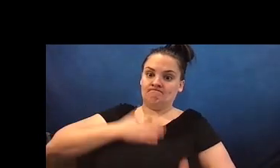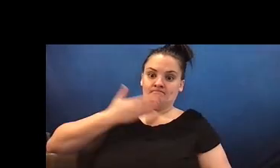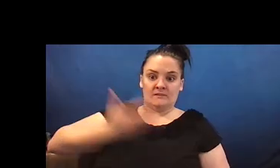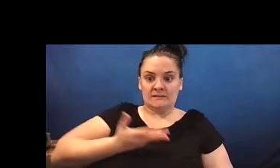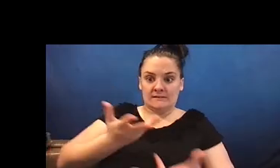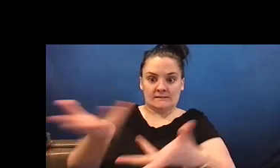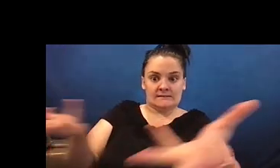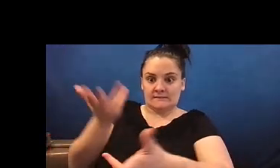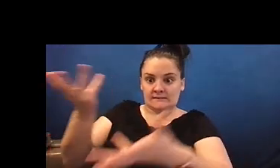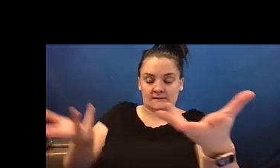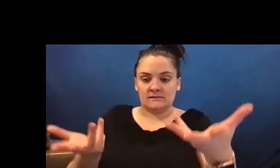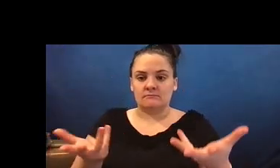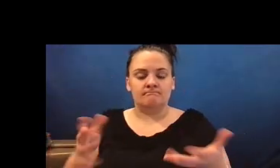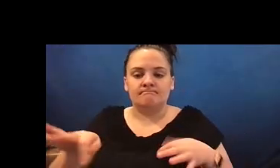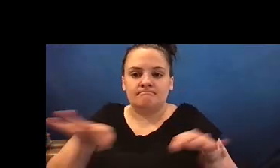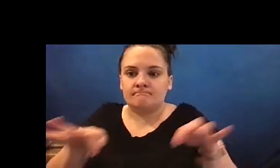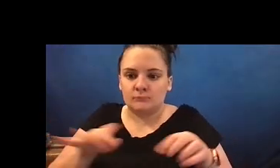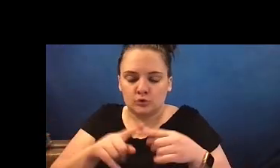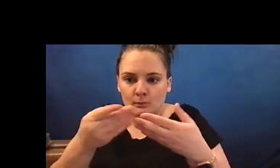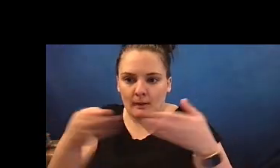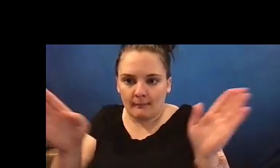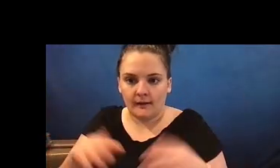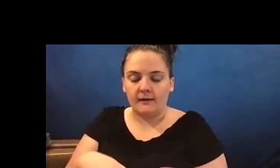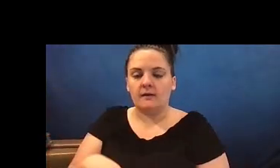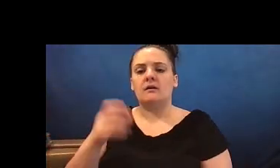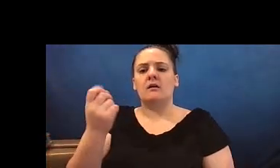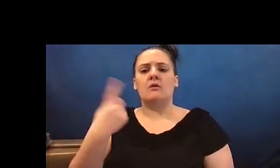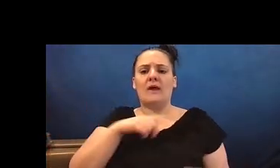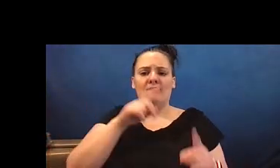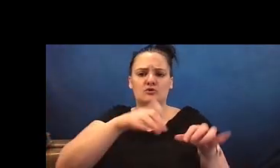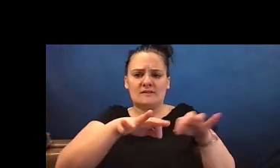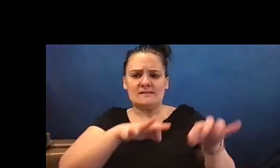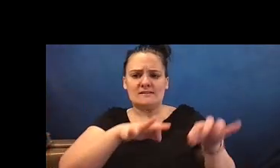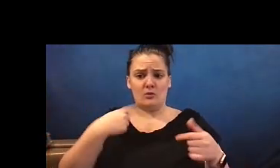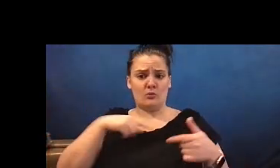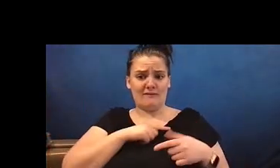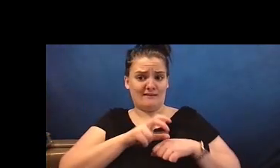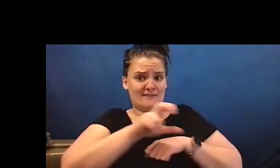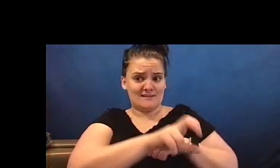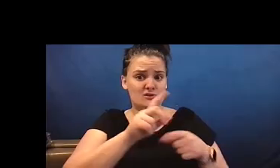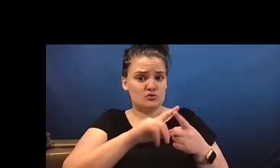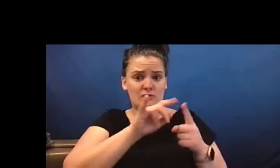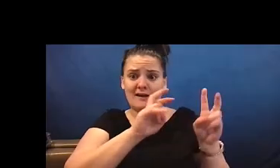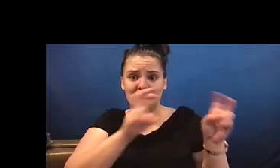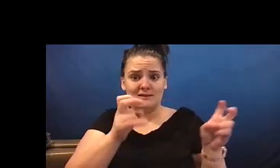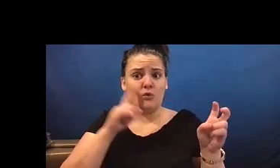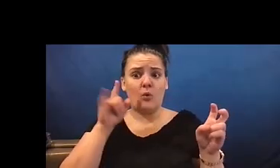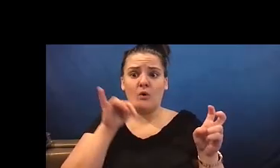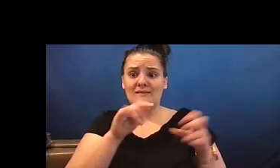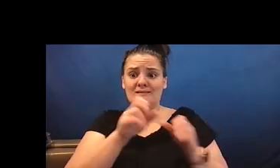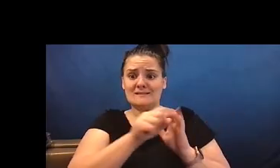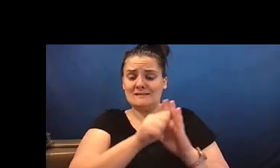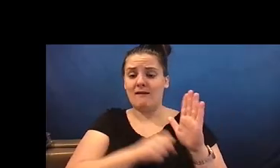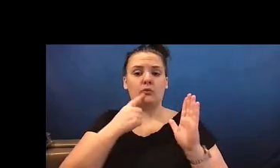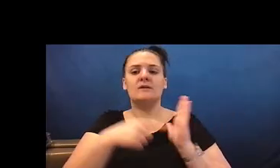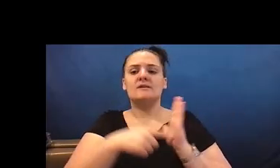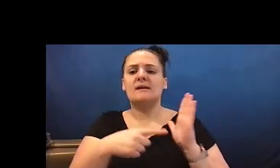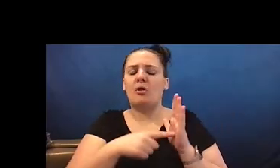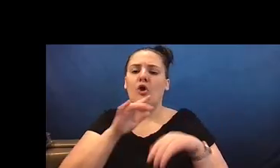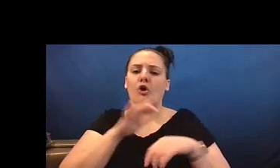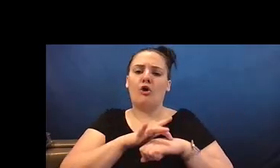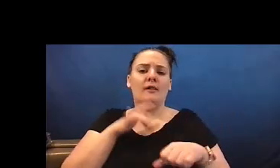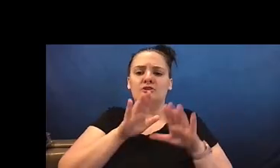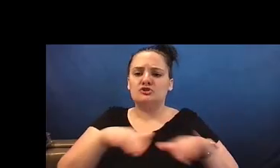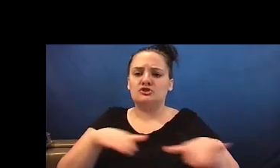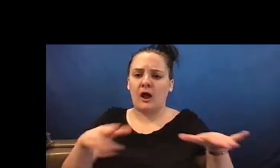is as important as some of the things that we've invested in as a state, like early childhood education. This is our health care. And I think we need